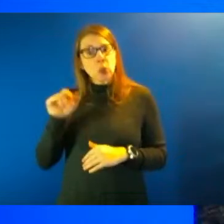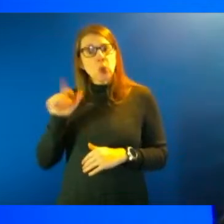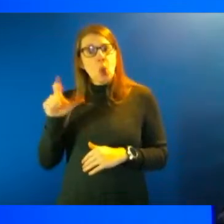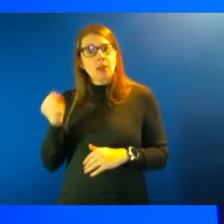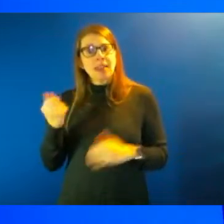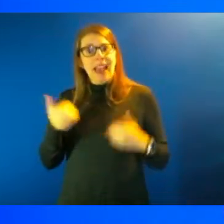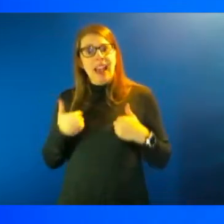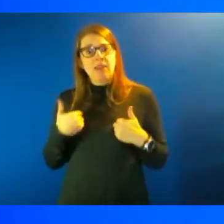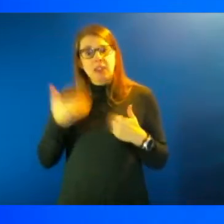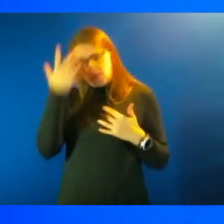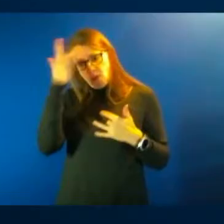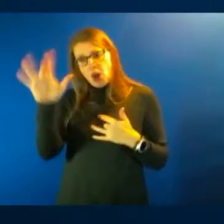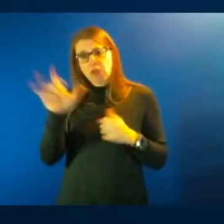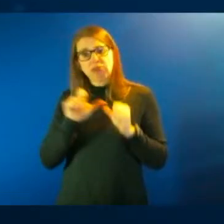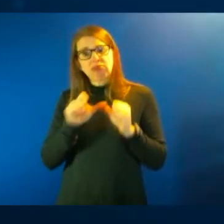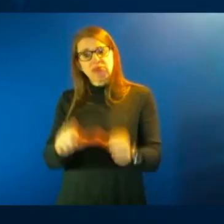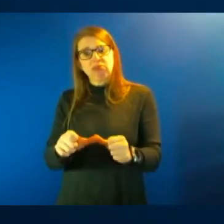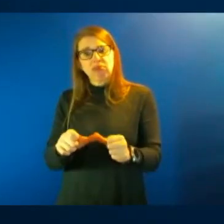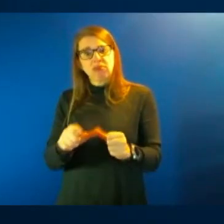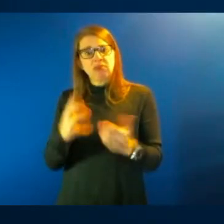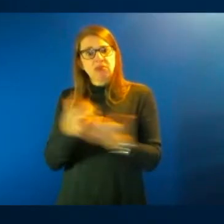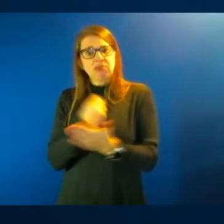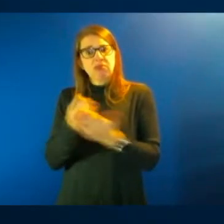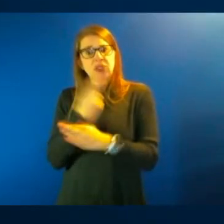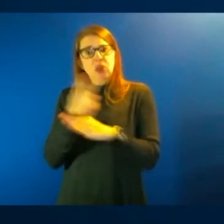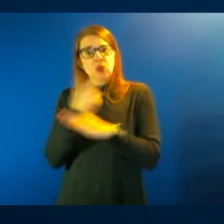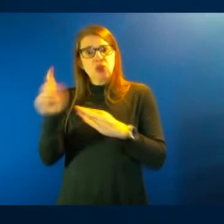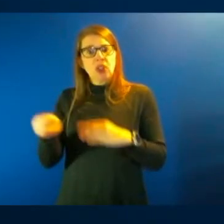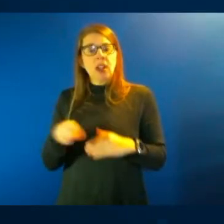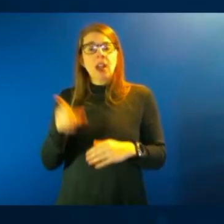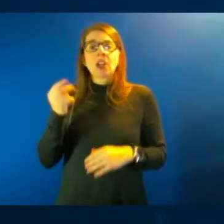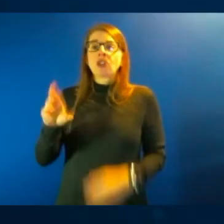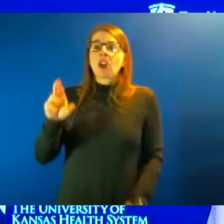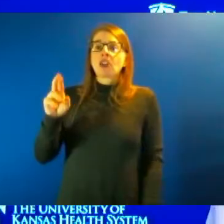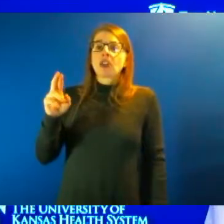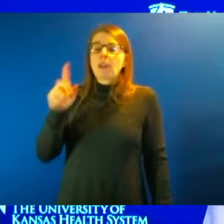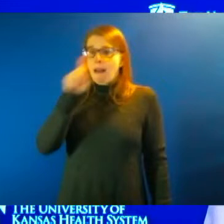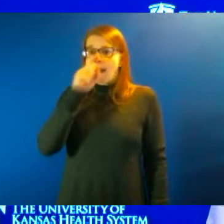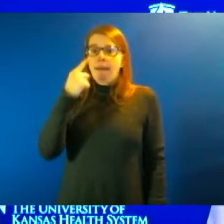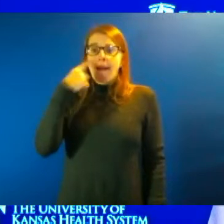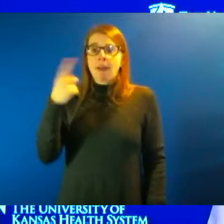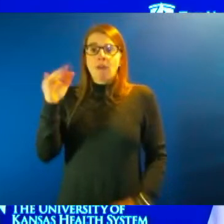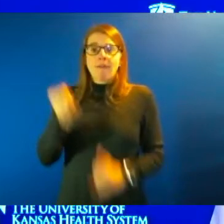Let's go ahead and use them. Dr. Hawkinson, your final thought today. Yeah,